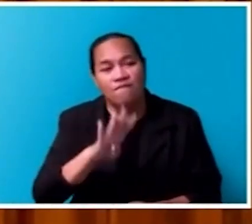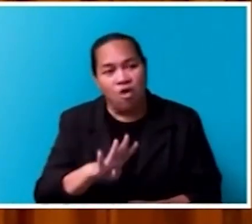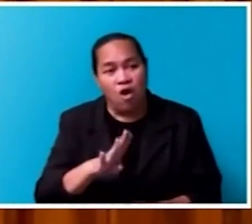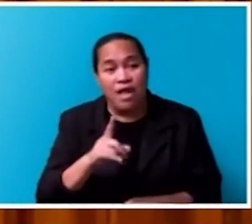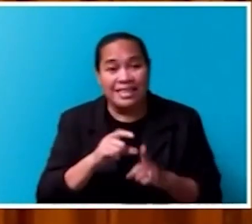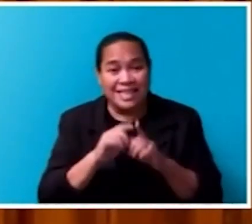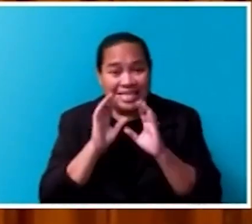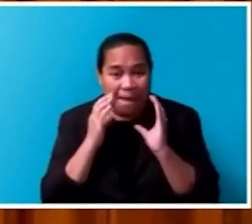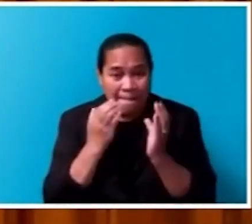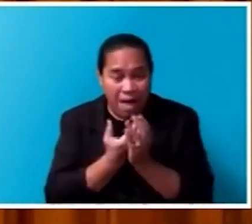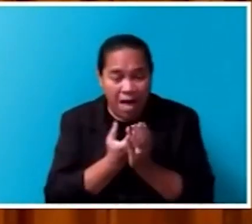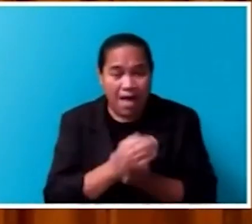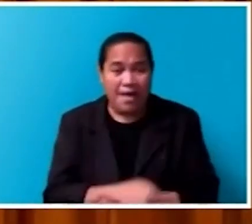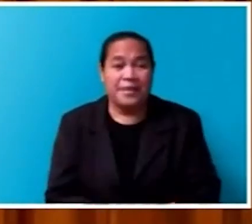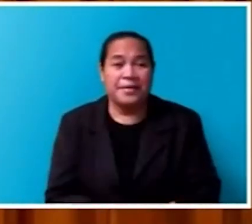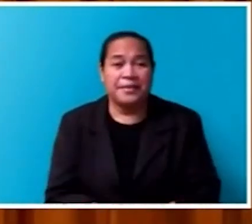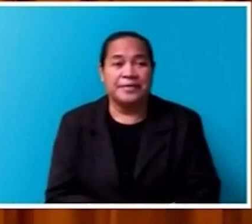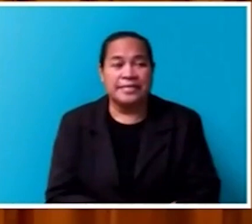December,